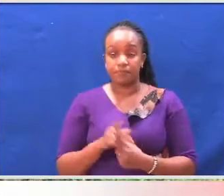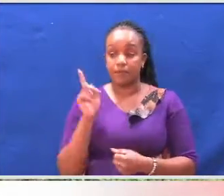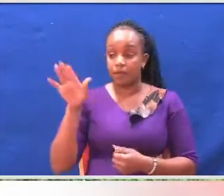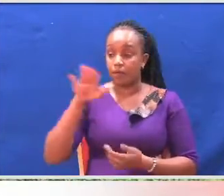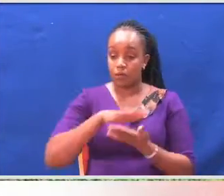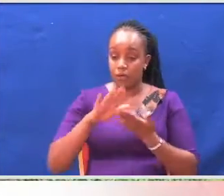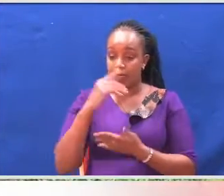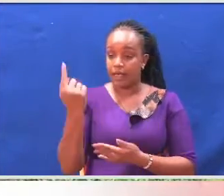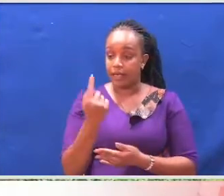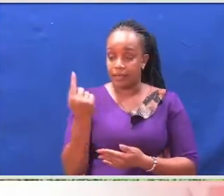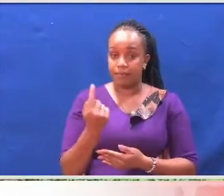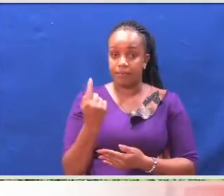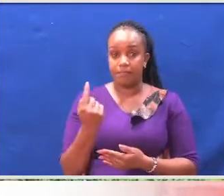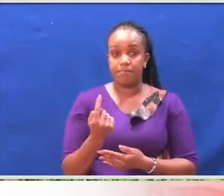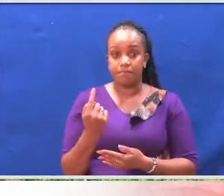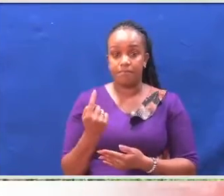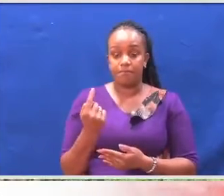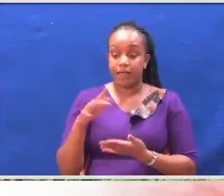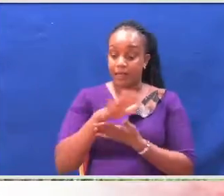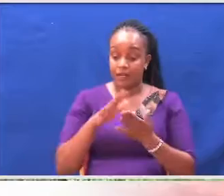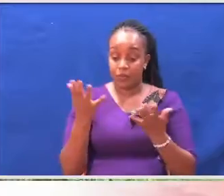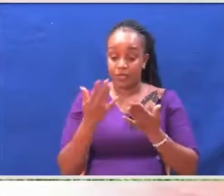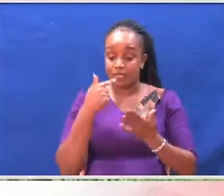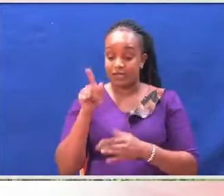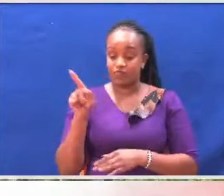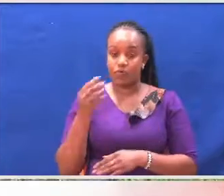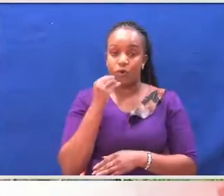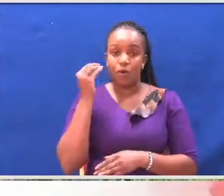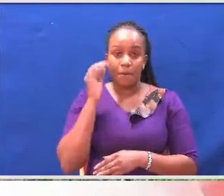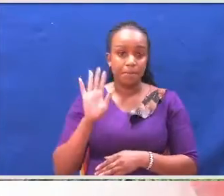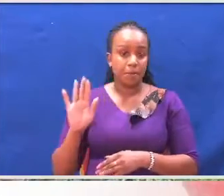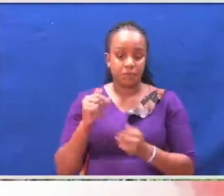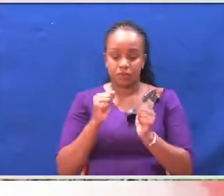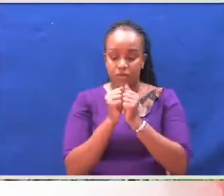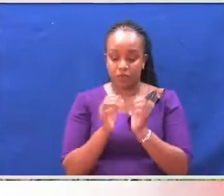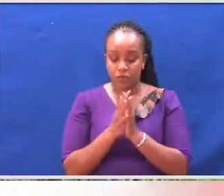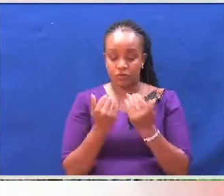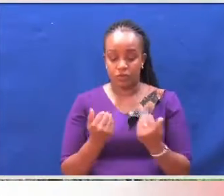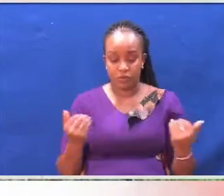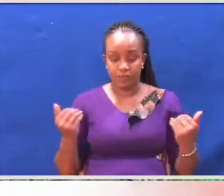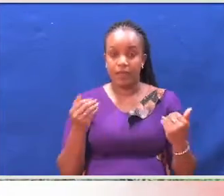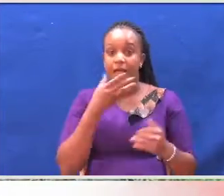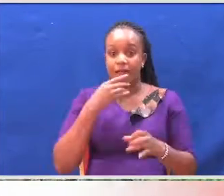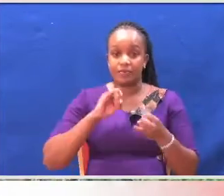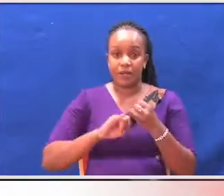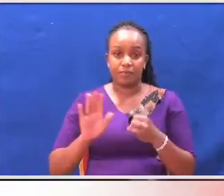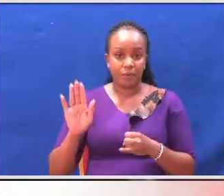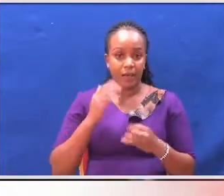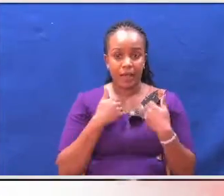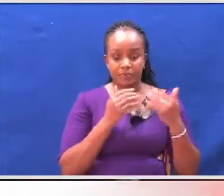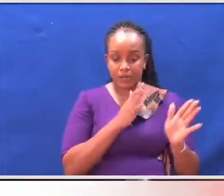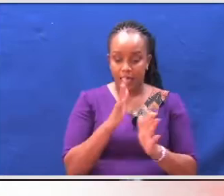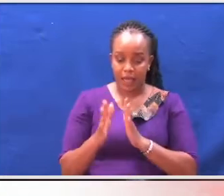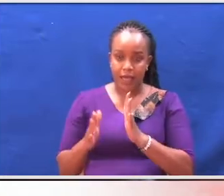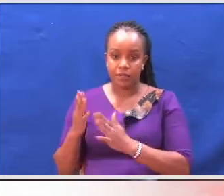she calls home together with her children. She says her husband's plans to purchase a parcel of land and put a home